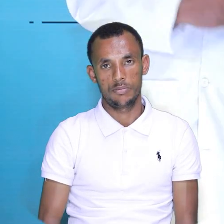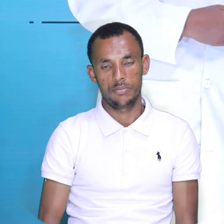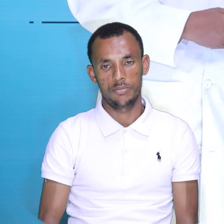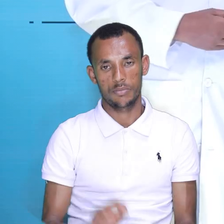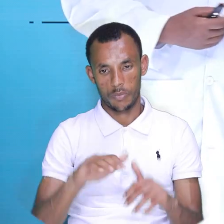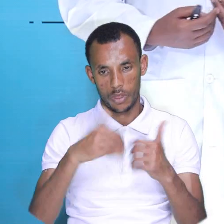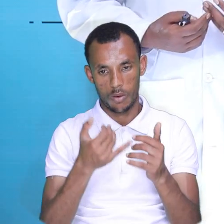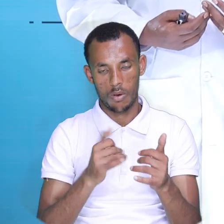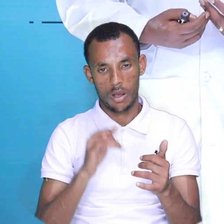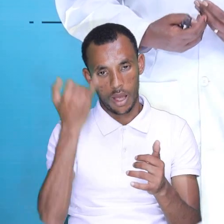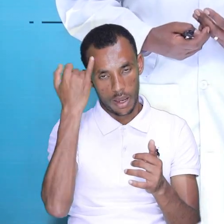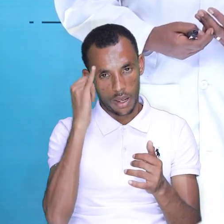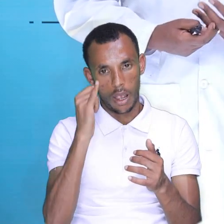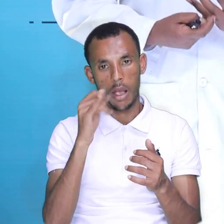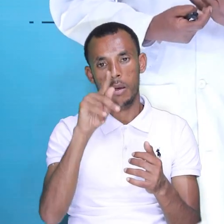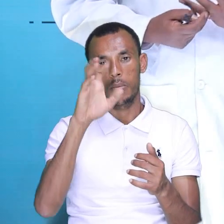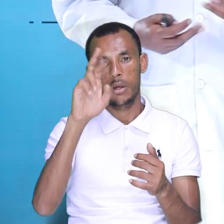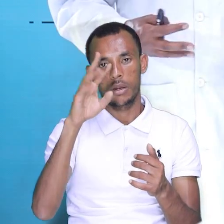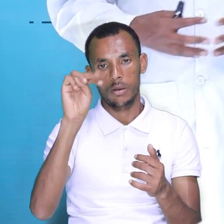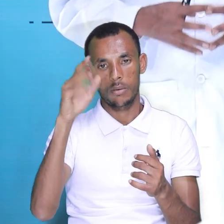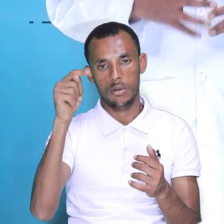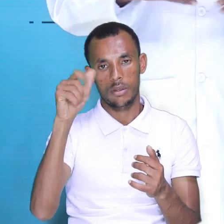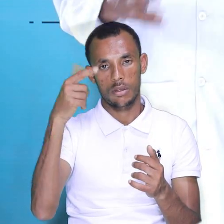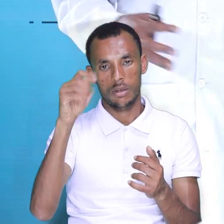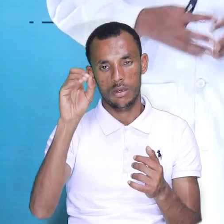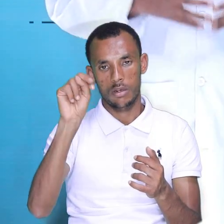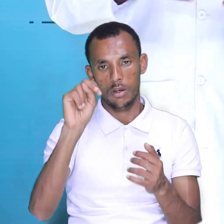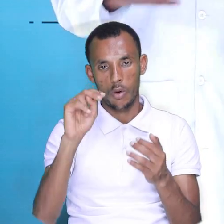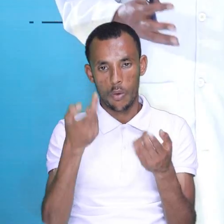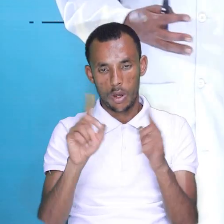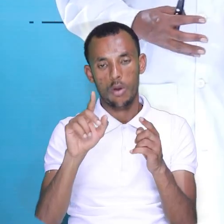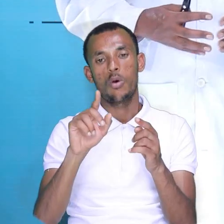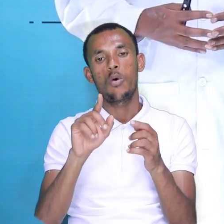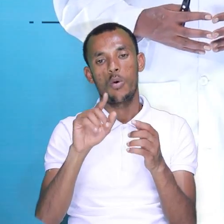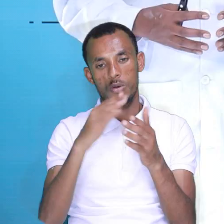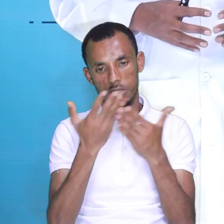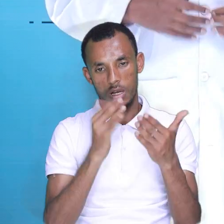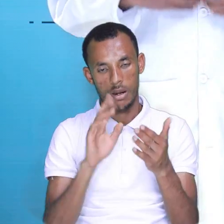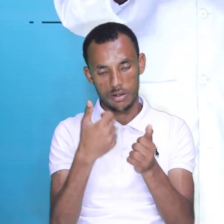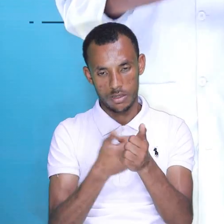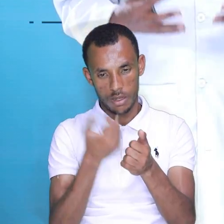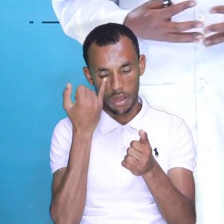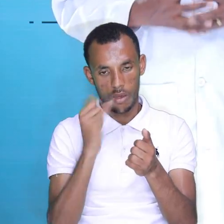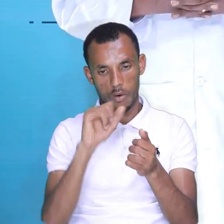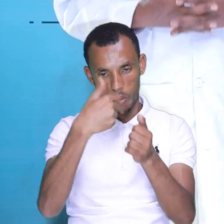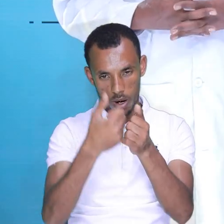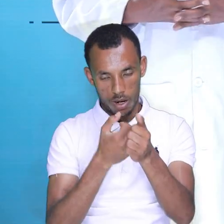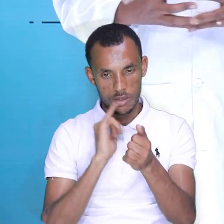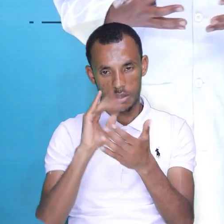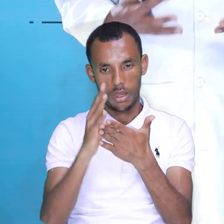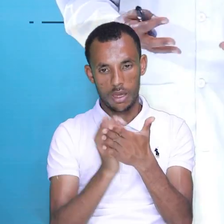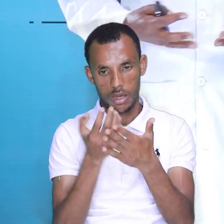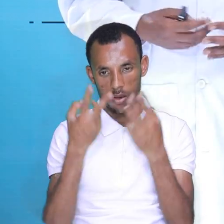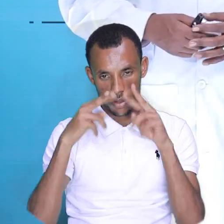We have ideas of permutation. When objects are arranged, if order is taken